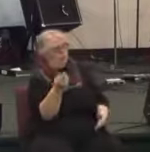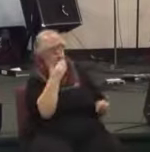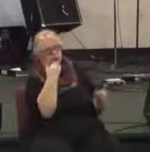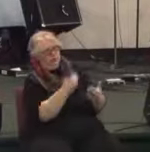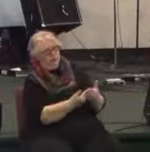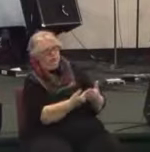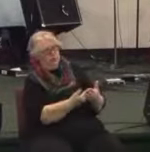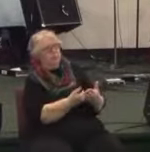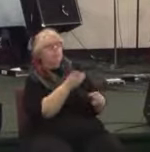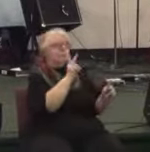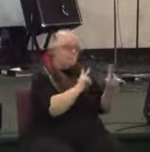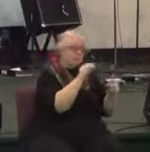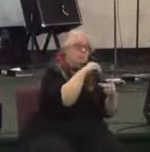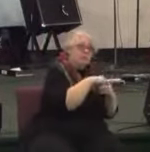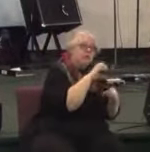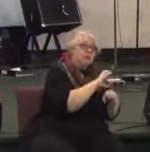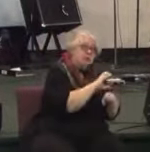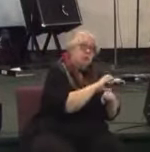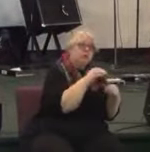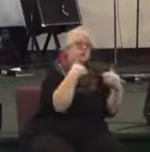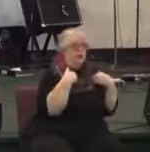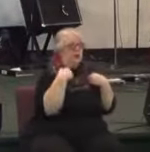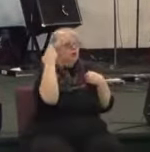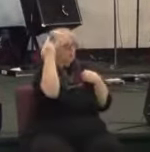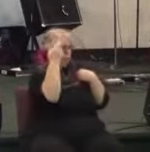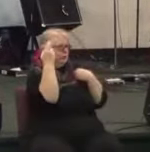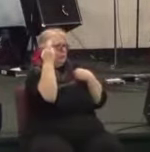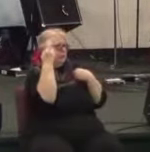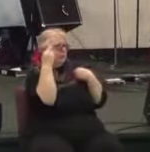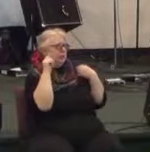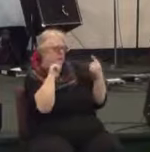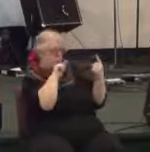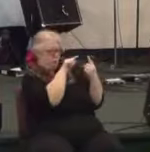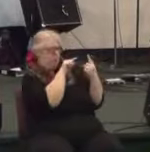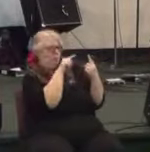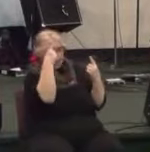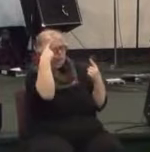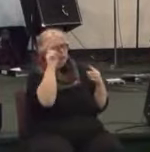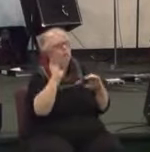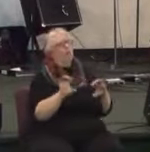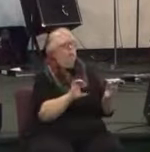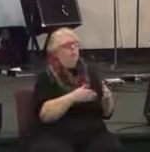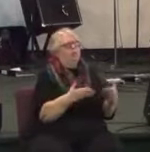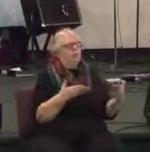Even people in the church can develop motives. They have a purpose, a plan.